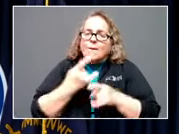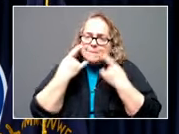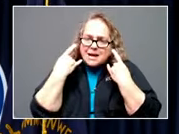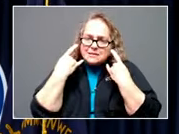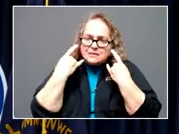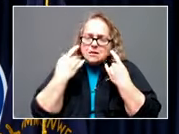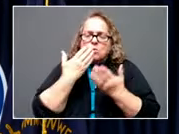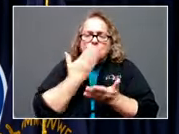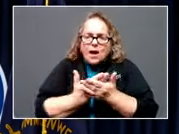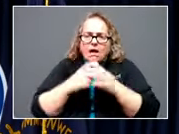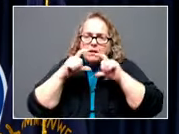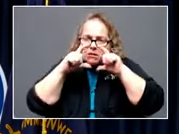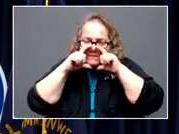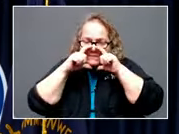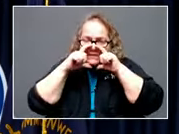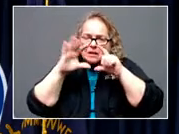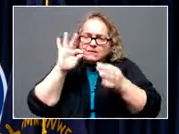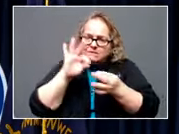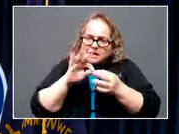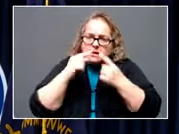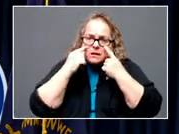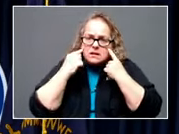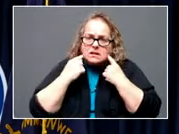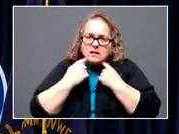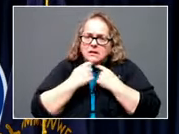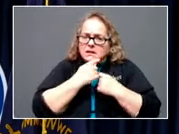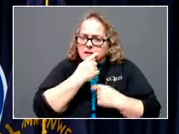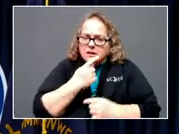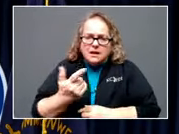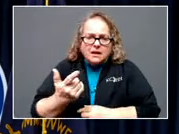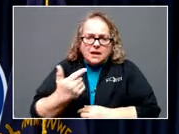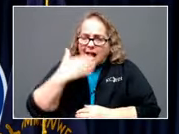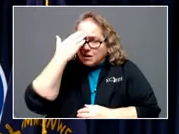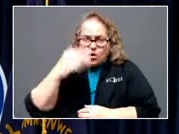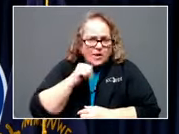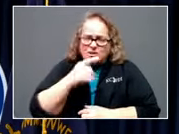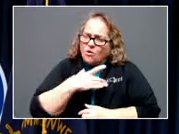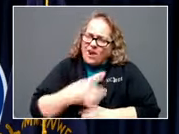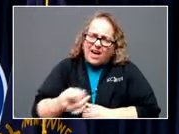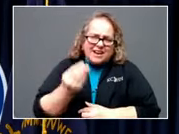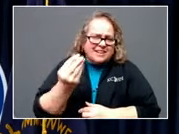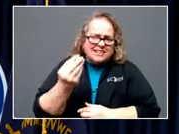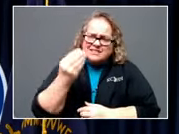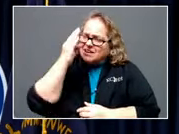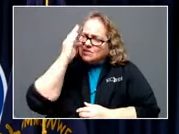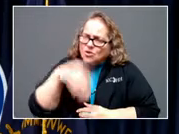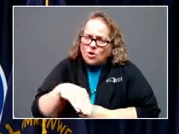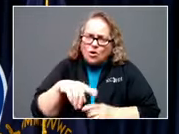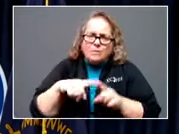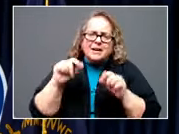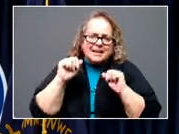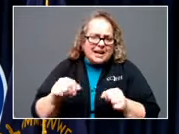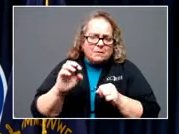if you're at any indoor settings with other people. Folks, I know we don't like these, okay? But this can be done. I think the kids show how